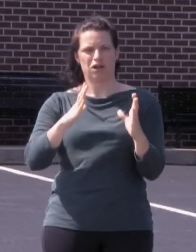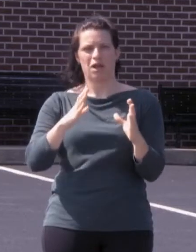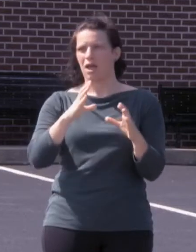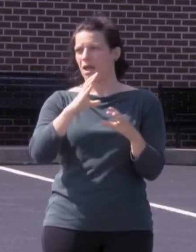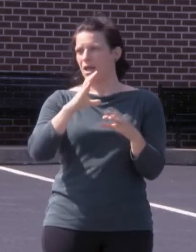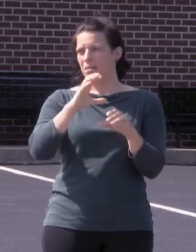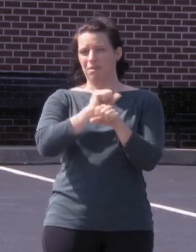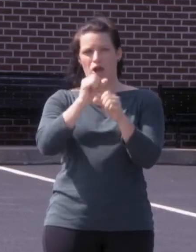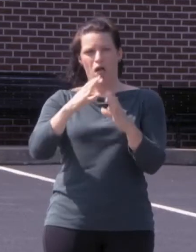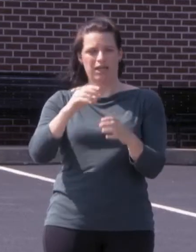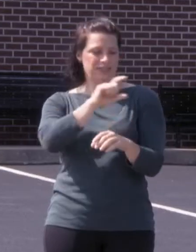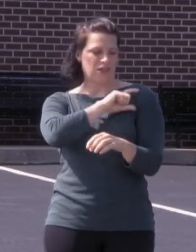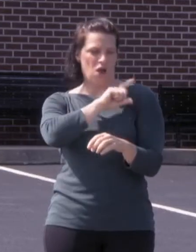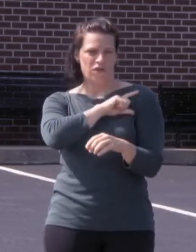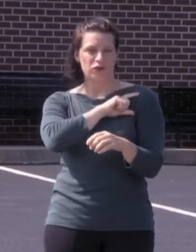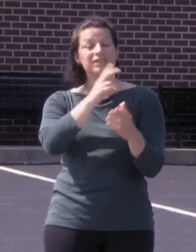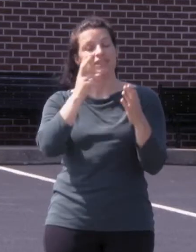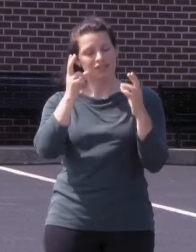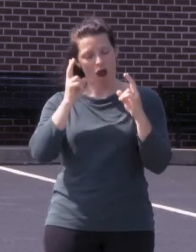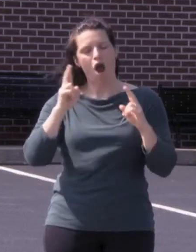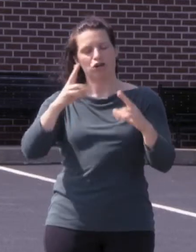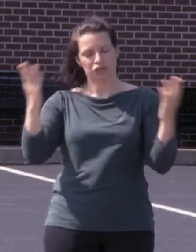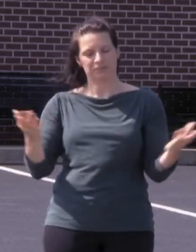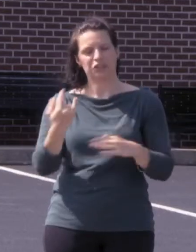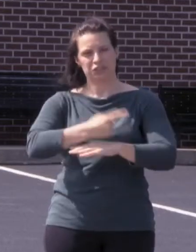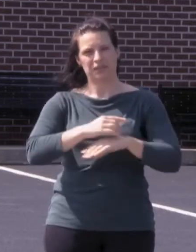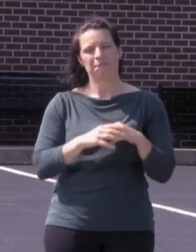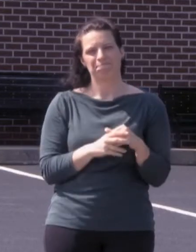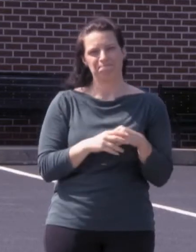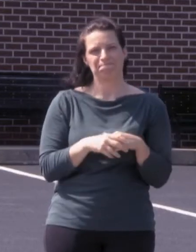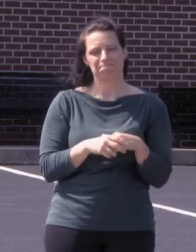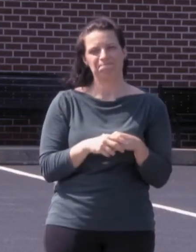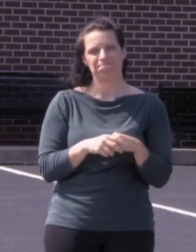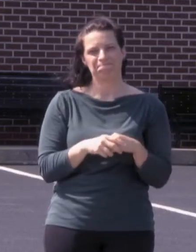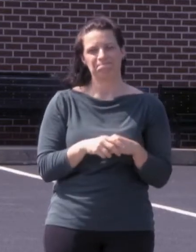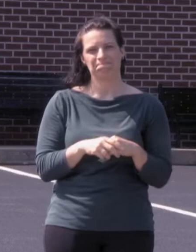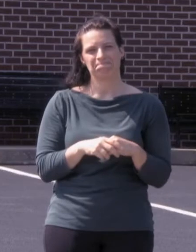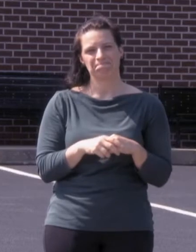in law enforcement, it's an honor to be here today.